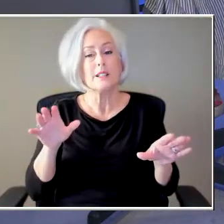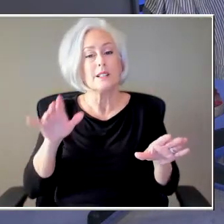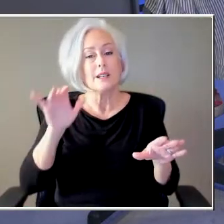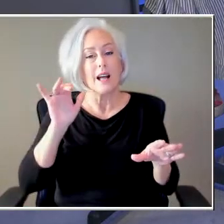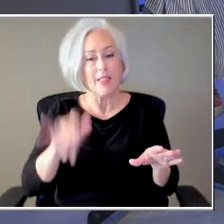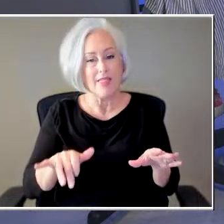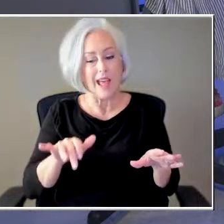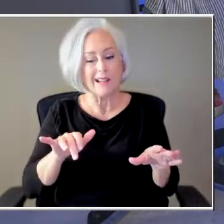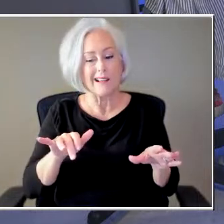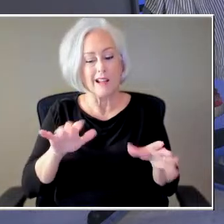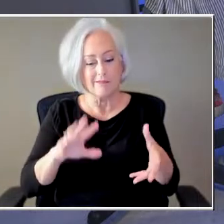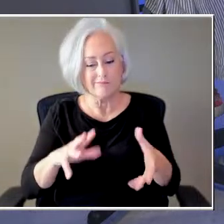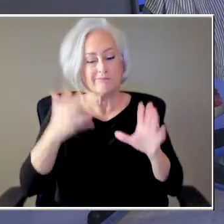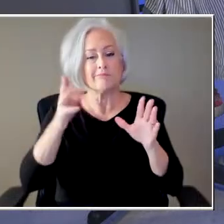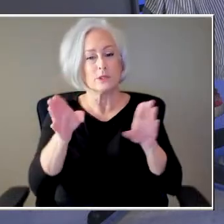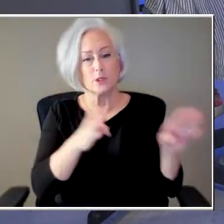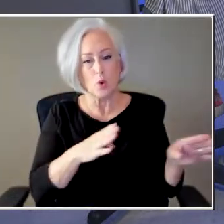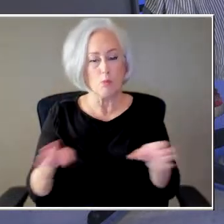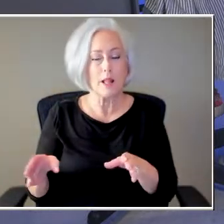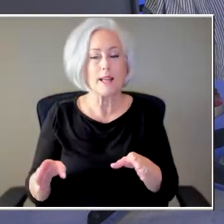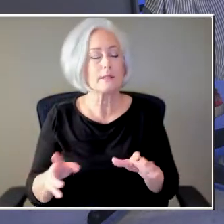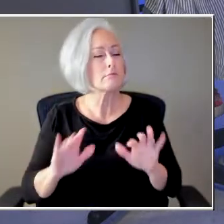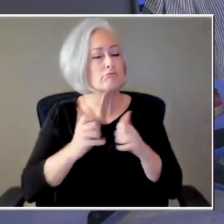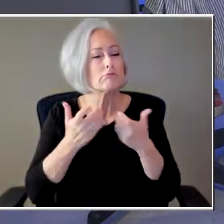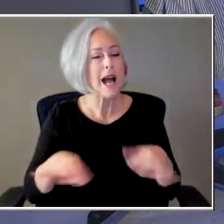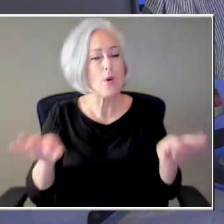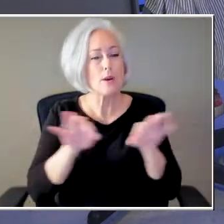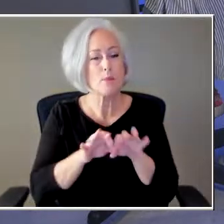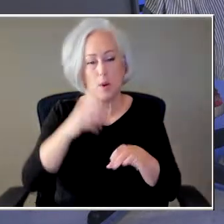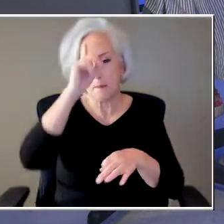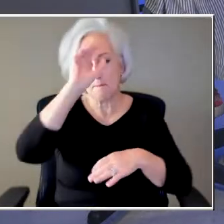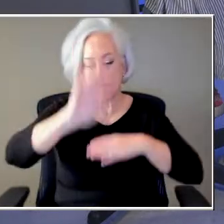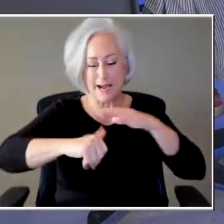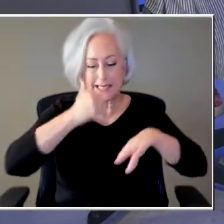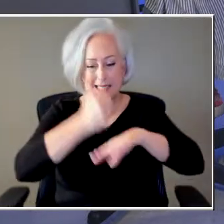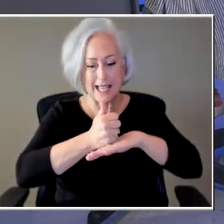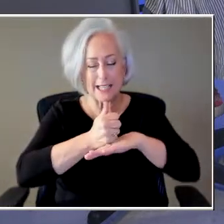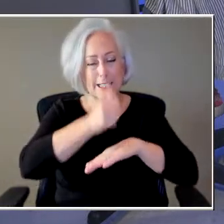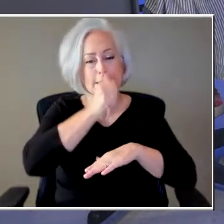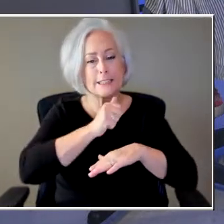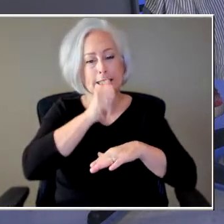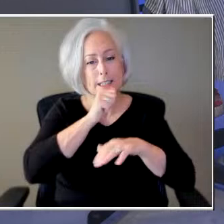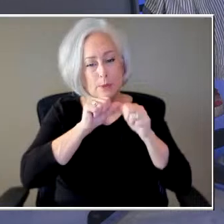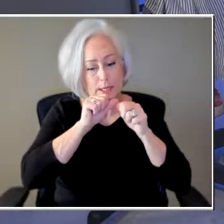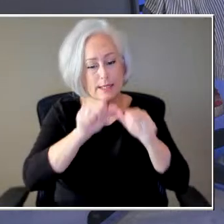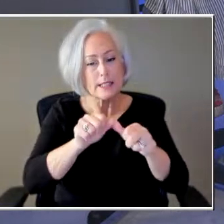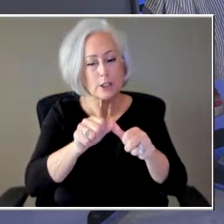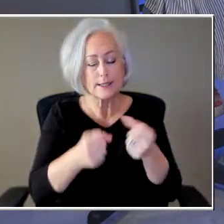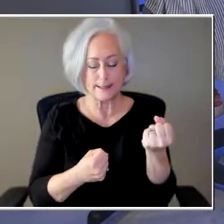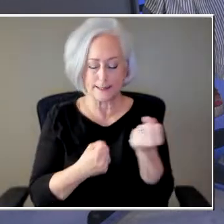mindset, resilience, and support when facing a setback like this, when you're kind of